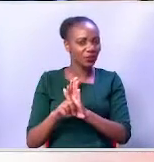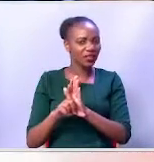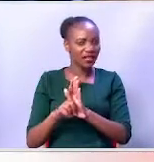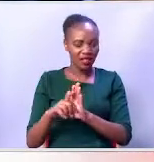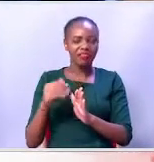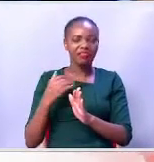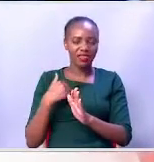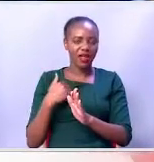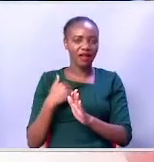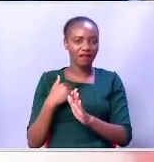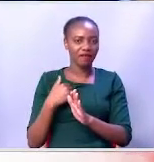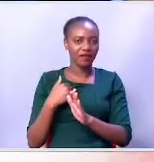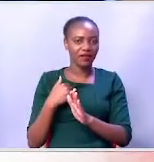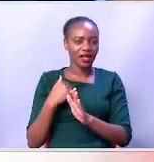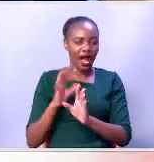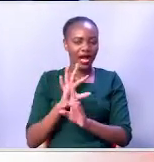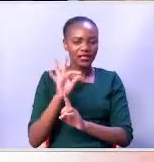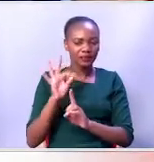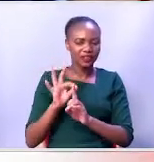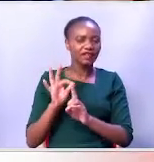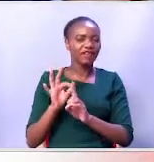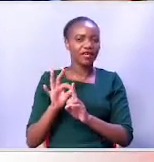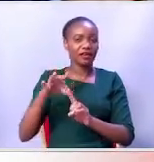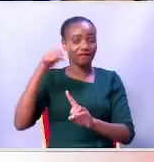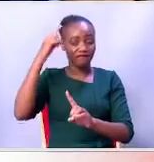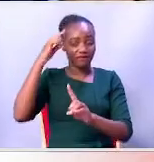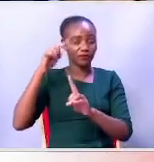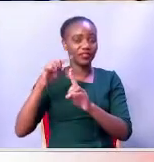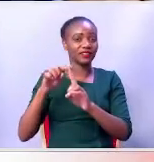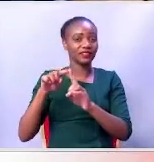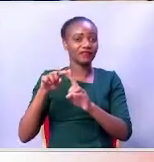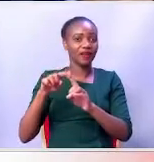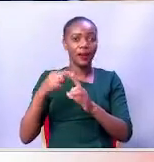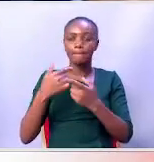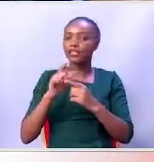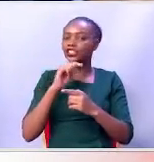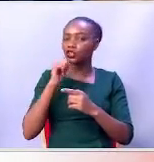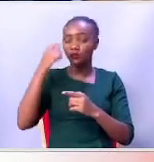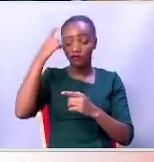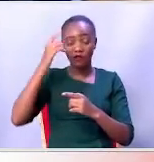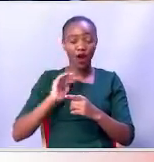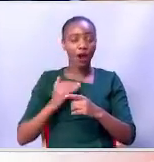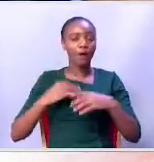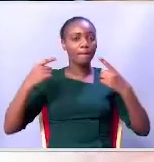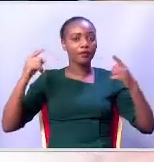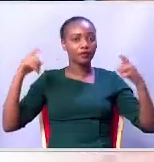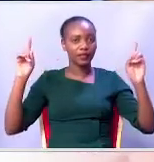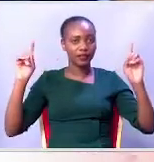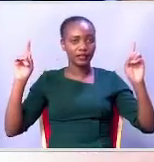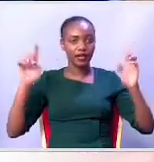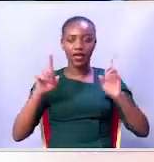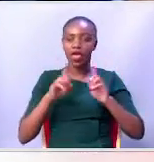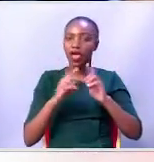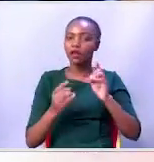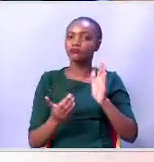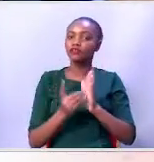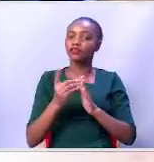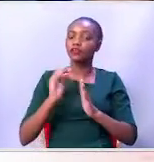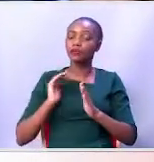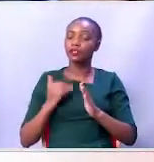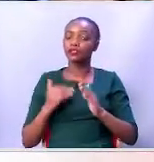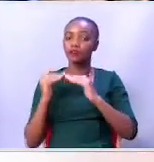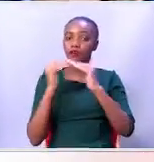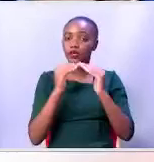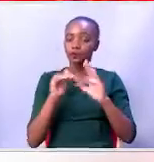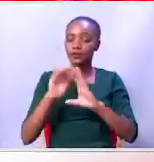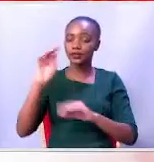to serve certain interests and certain objectives and not for the prosperity and growth of democracy